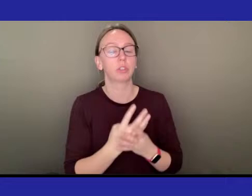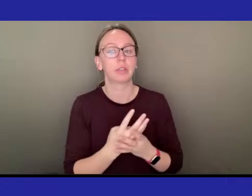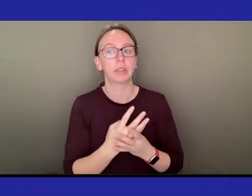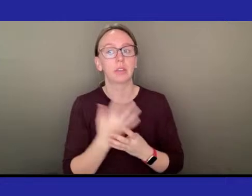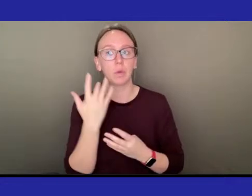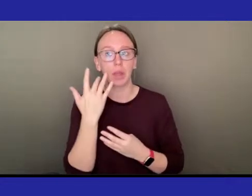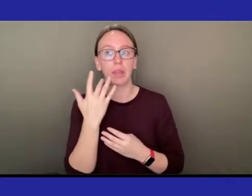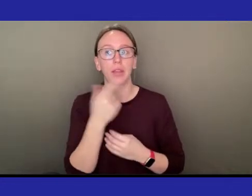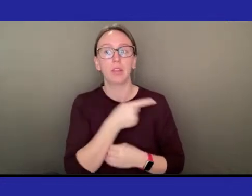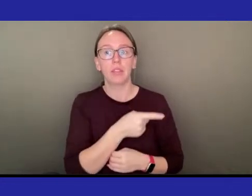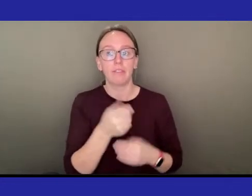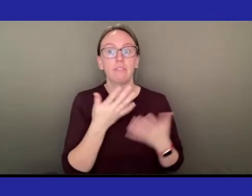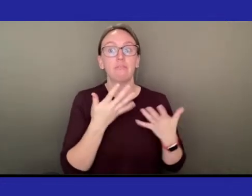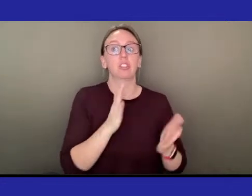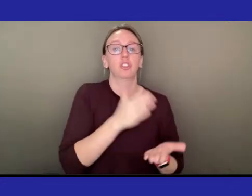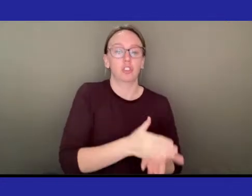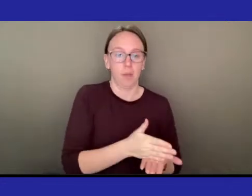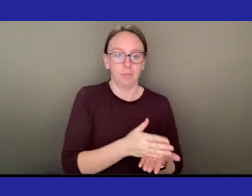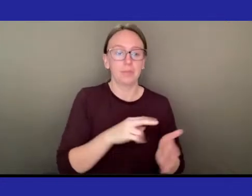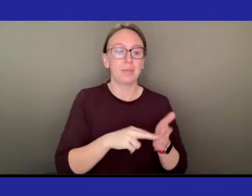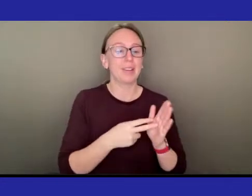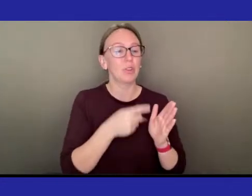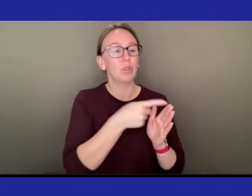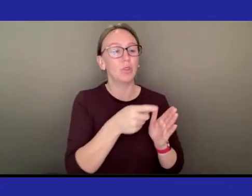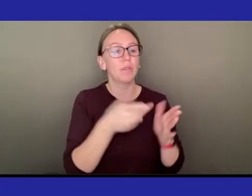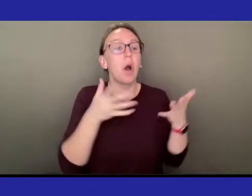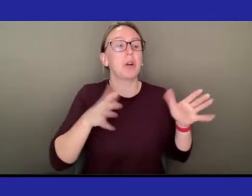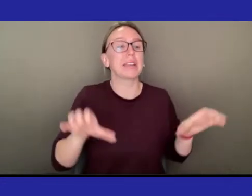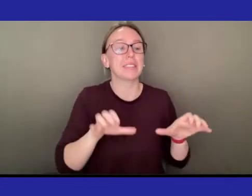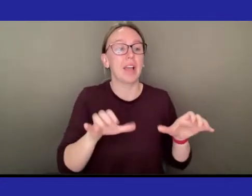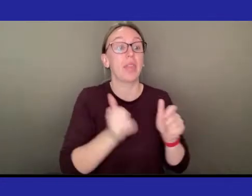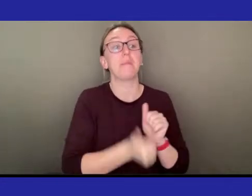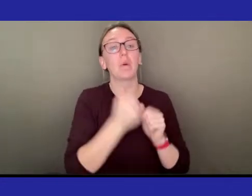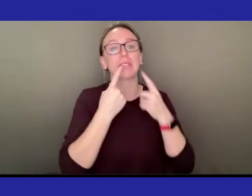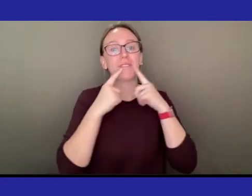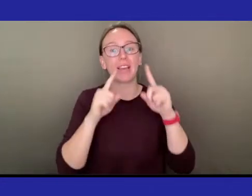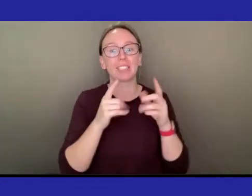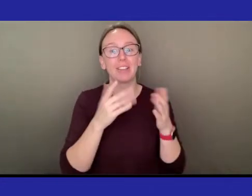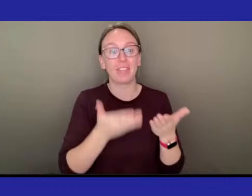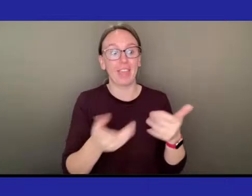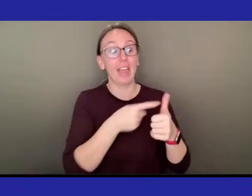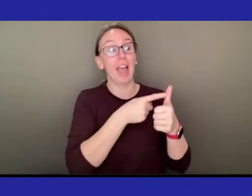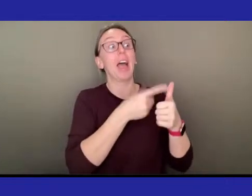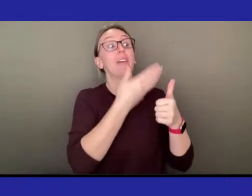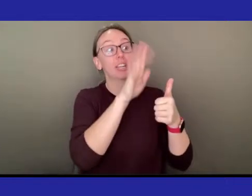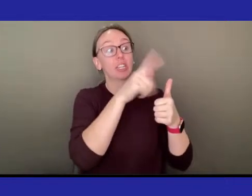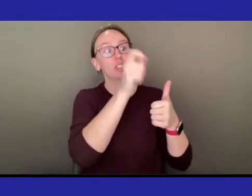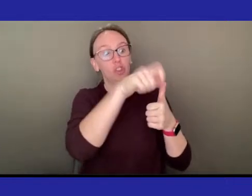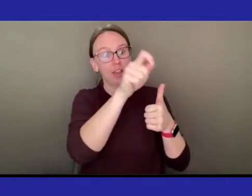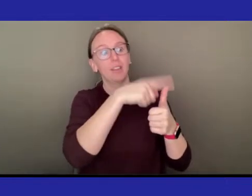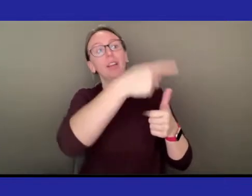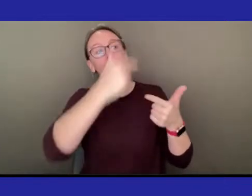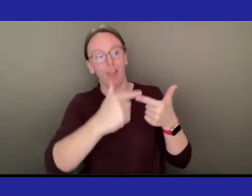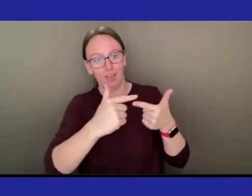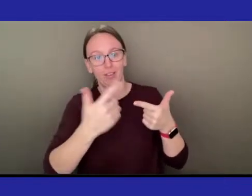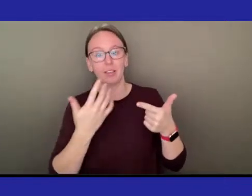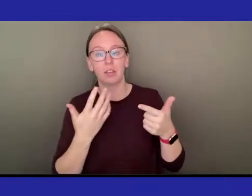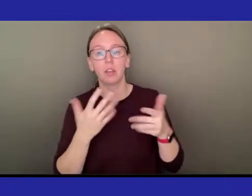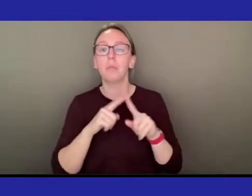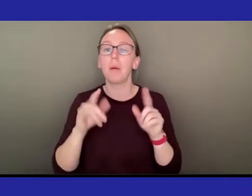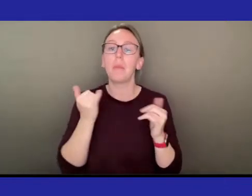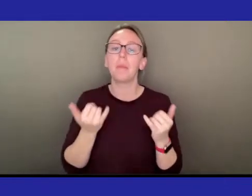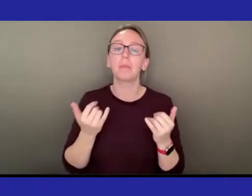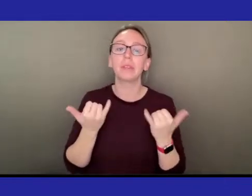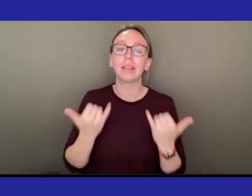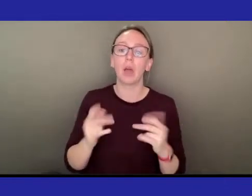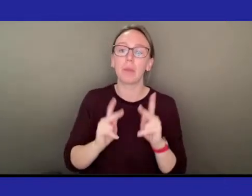they've already stopped. So you've already done the most effective thing. But I think a lot of people, one thing they'd say is, why aren't you spending more money trying to get